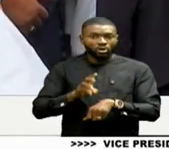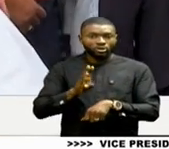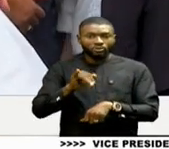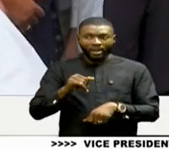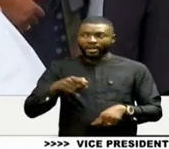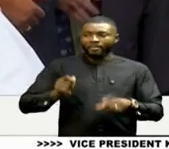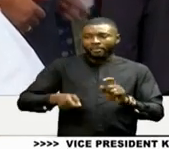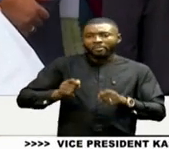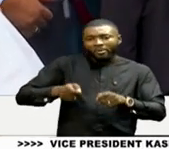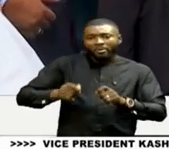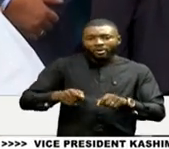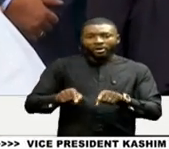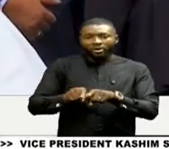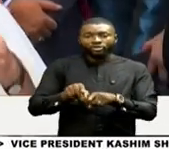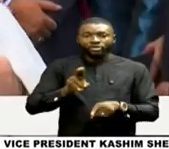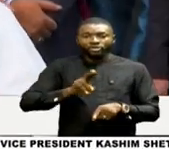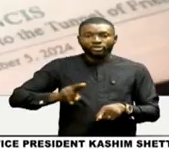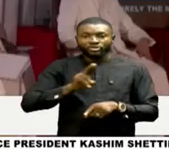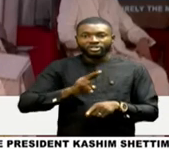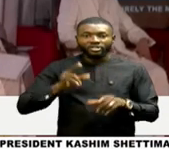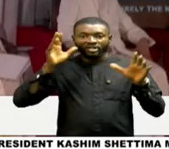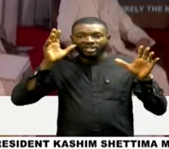band often used in Islamic ceremonies.